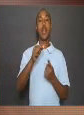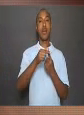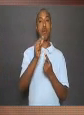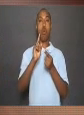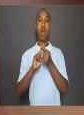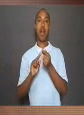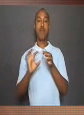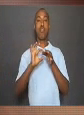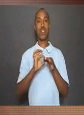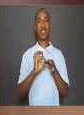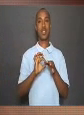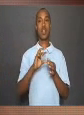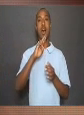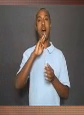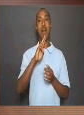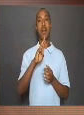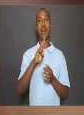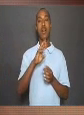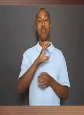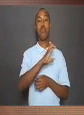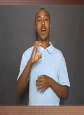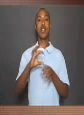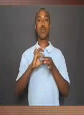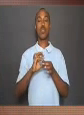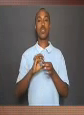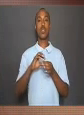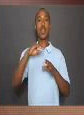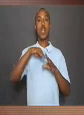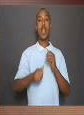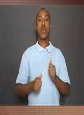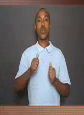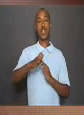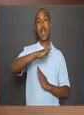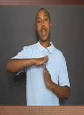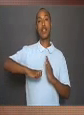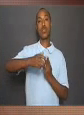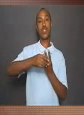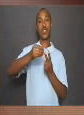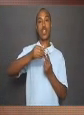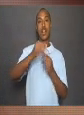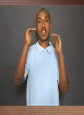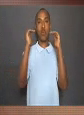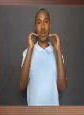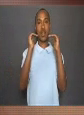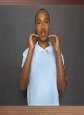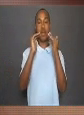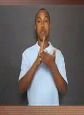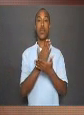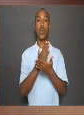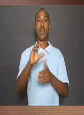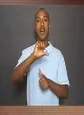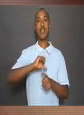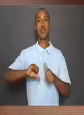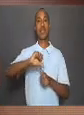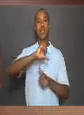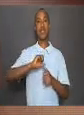Non-polar bonds are covalent bonds in which electrons are shared equally between